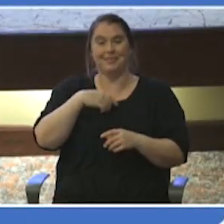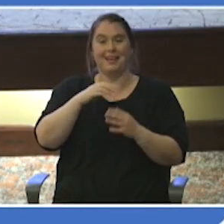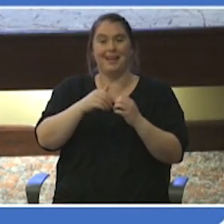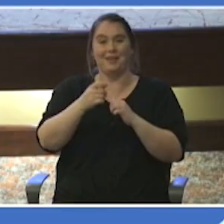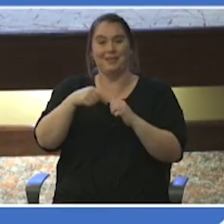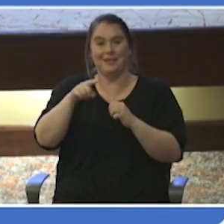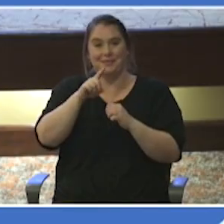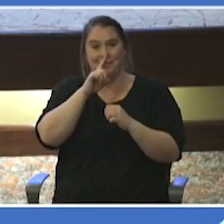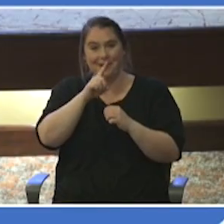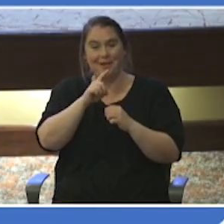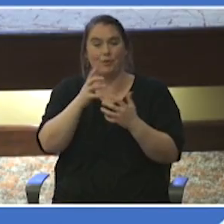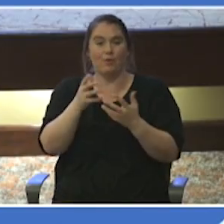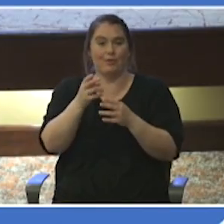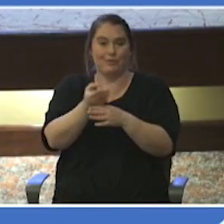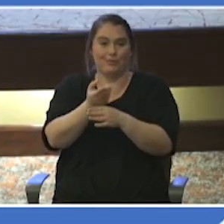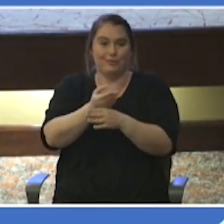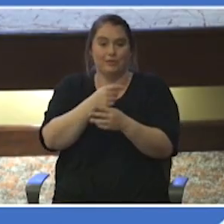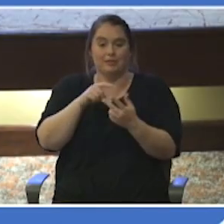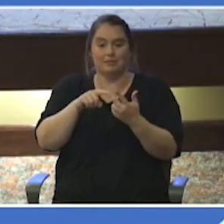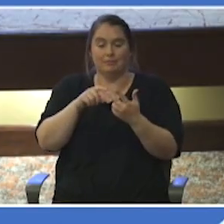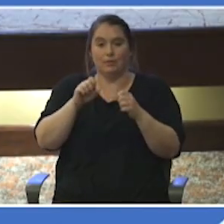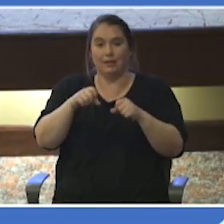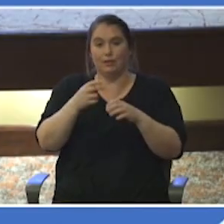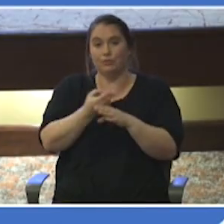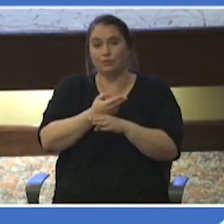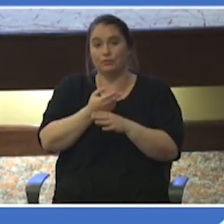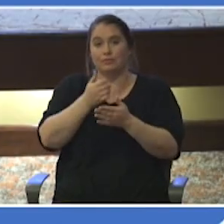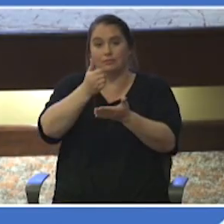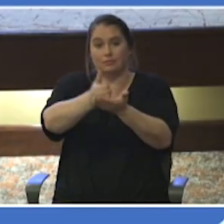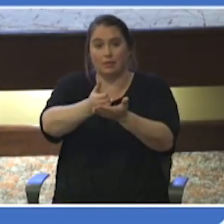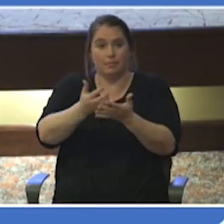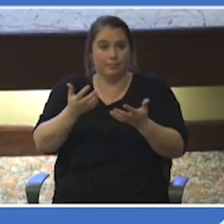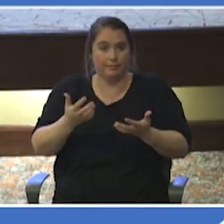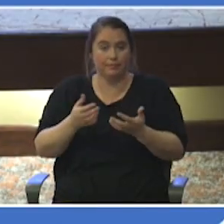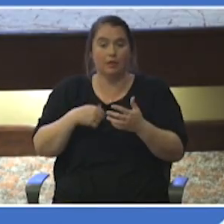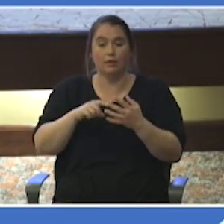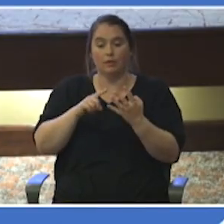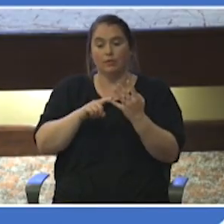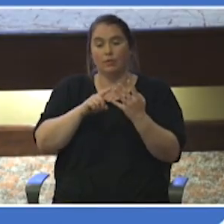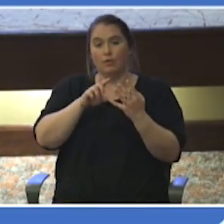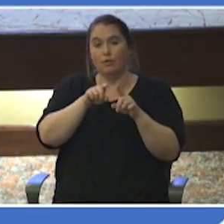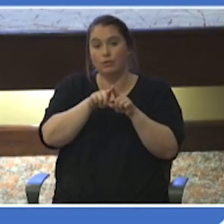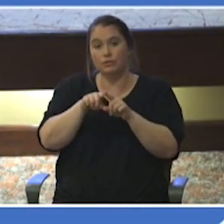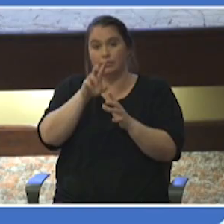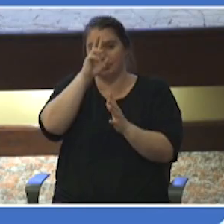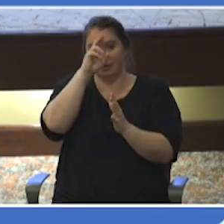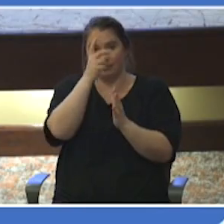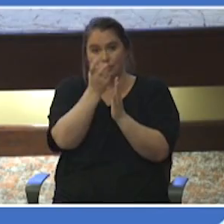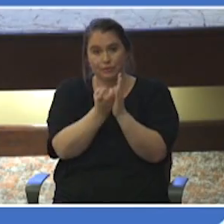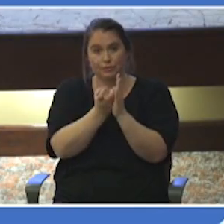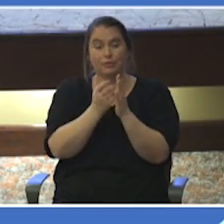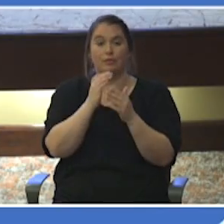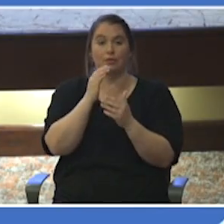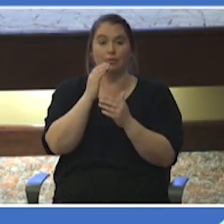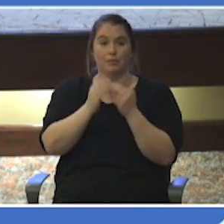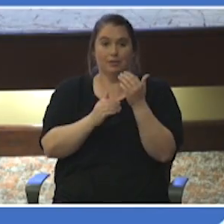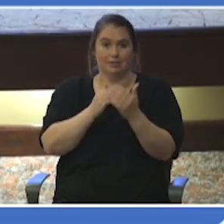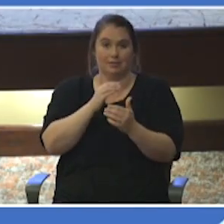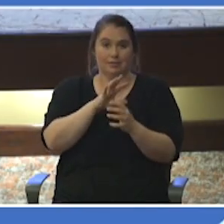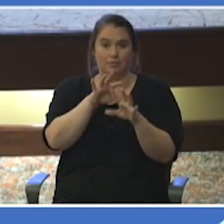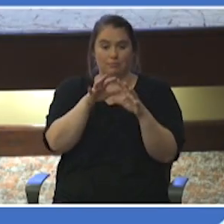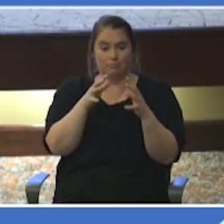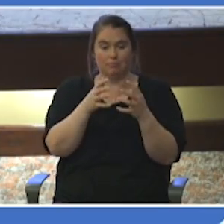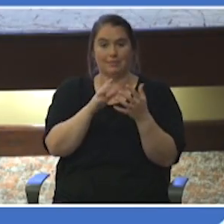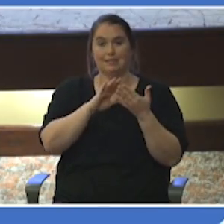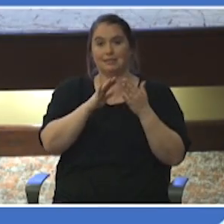used, and how they're able to help. In addition, we'll also dive into the process revolving around the